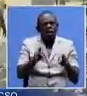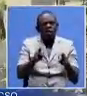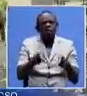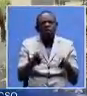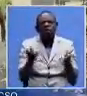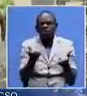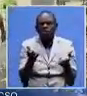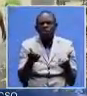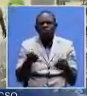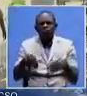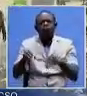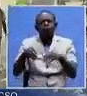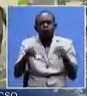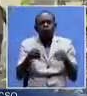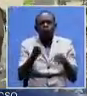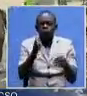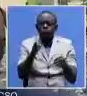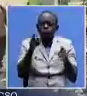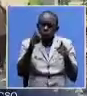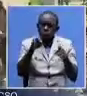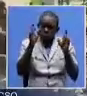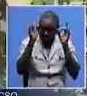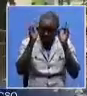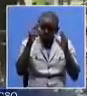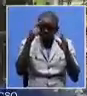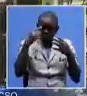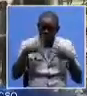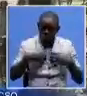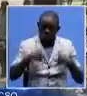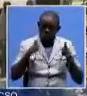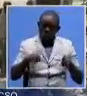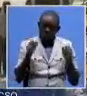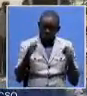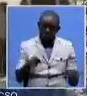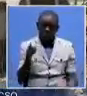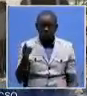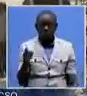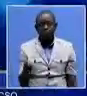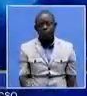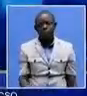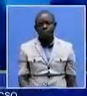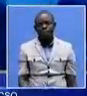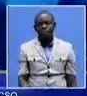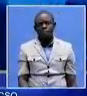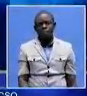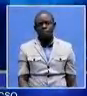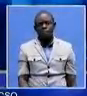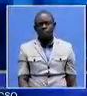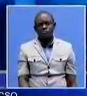human consumption. Kasabula Muchimba, ZNBC News in Lusaka.